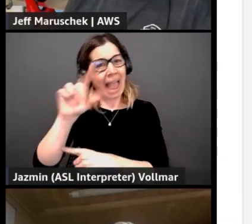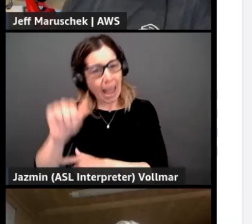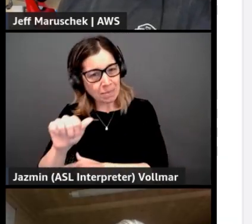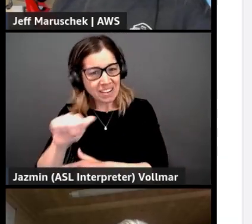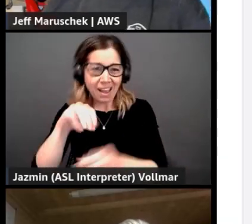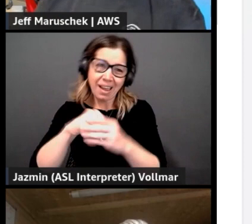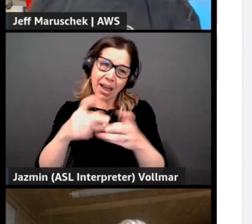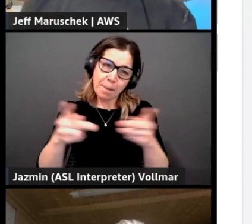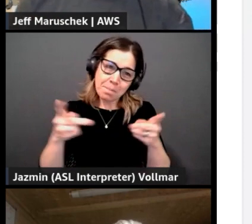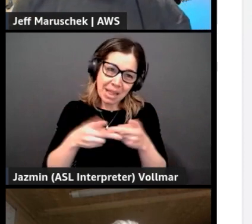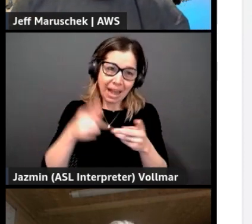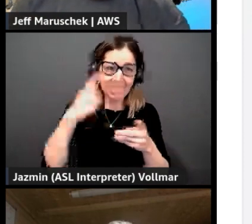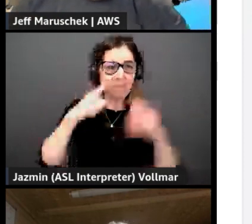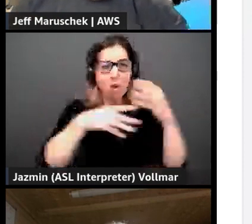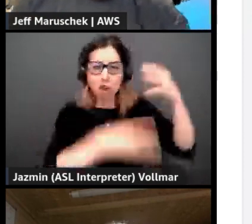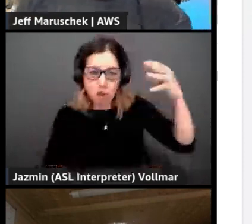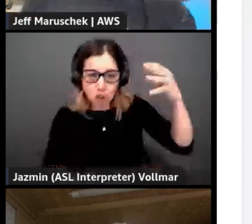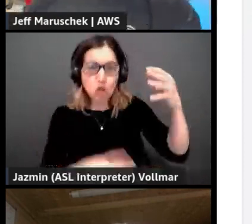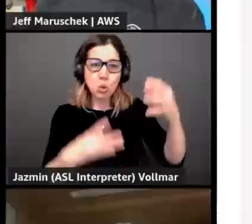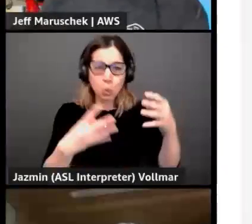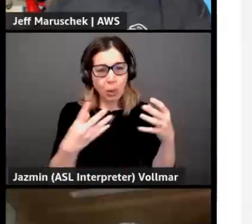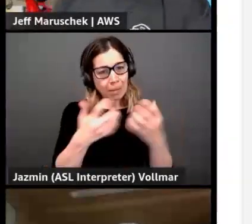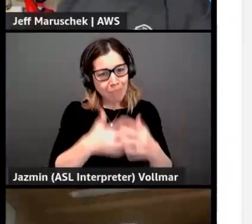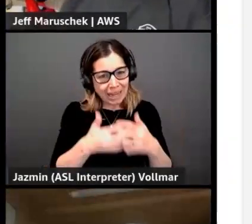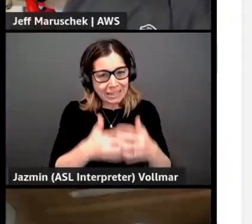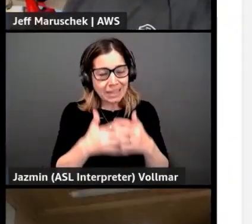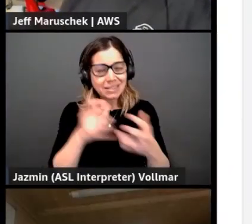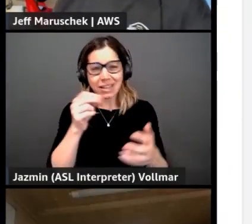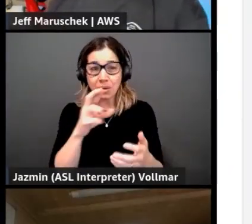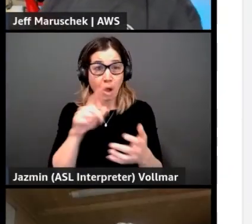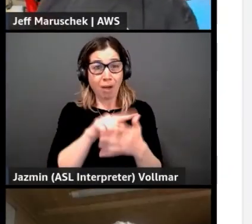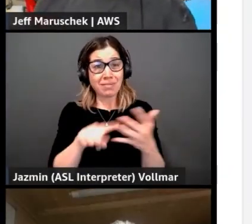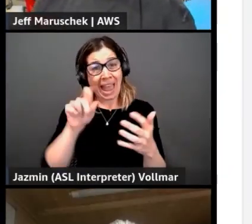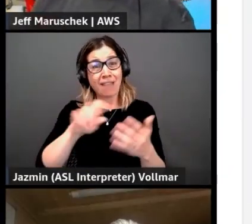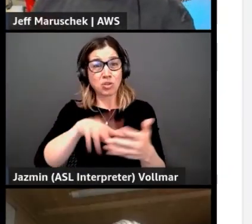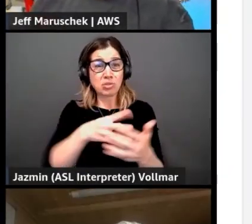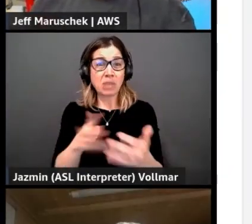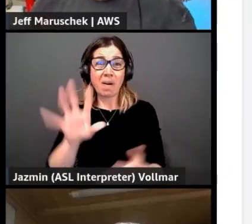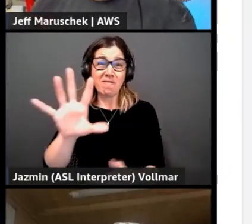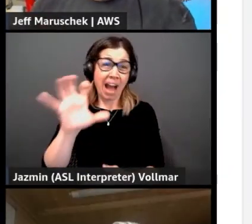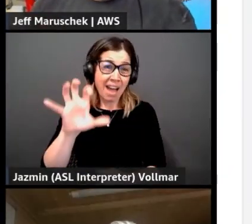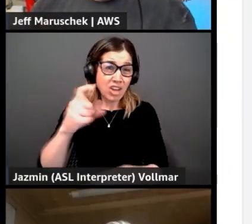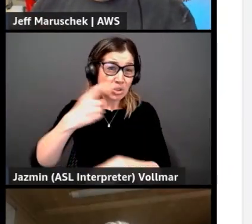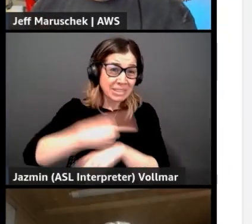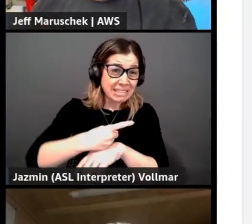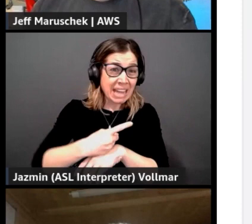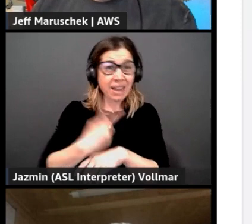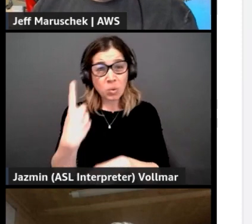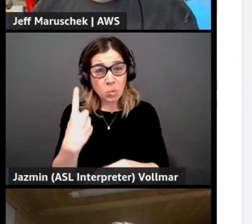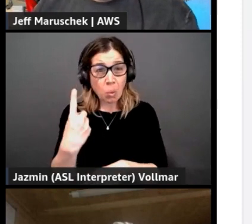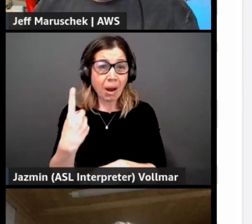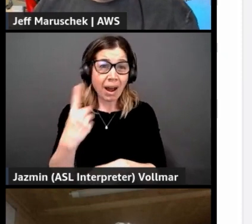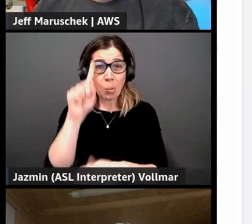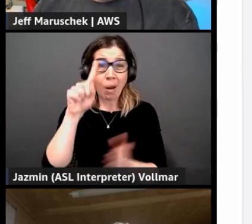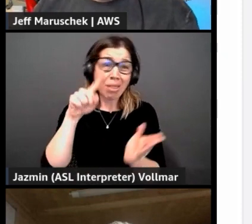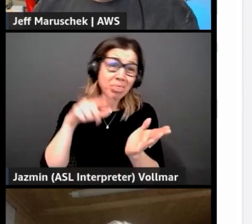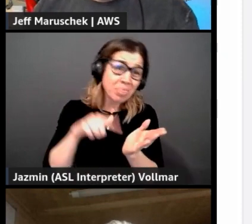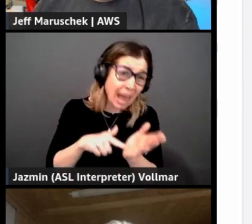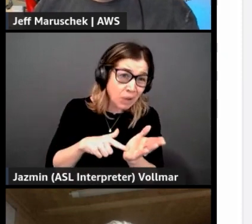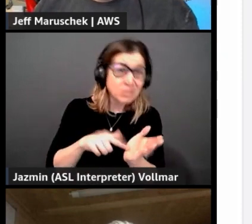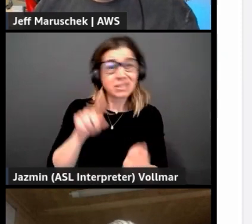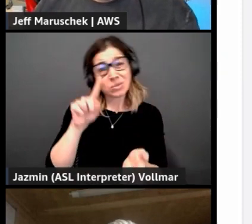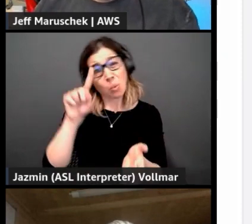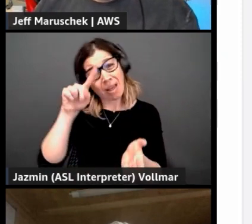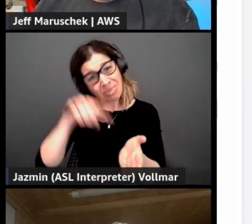to call batch APIs to send. They have to schedule 500 day one, as I say, 1,000 day two, and it's all